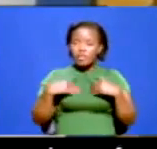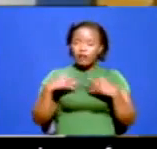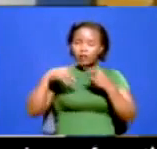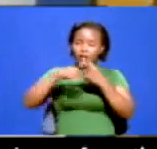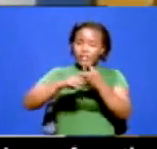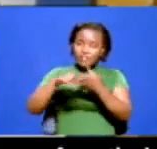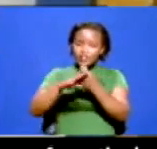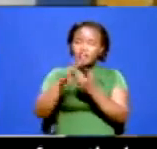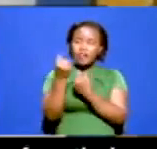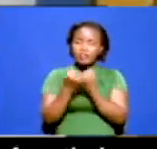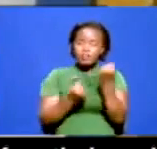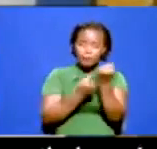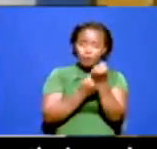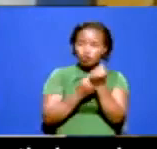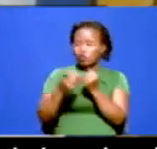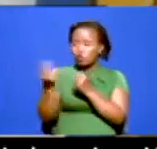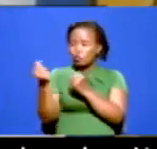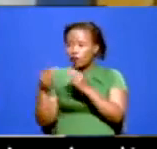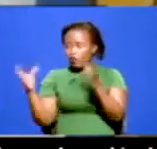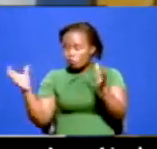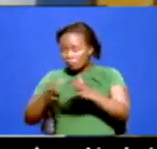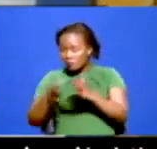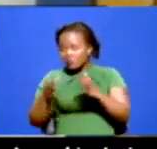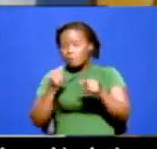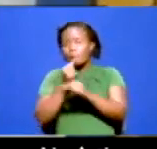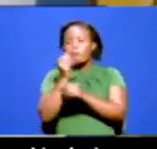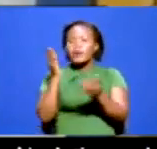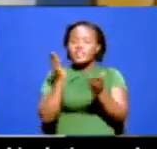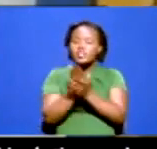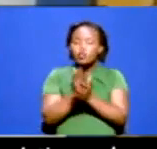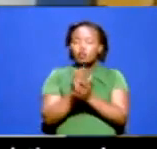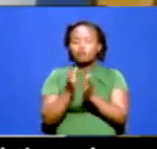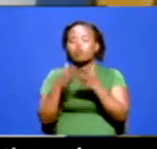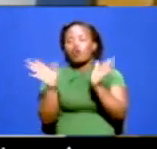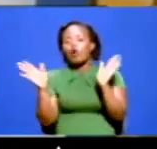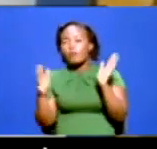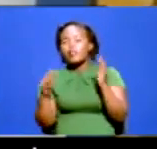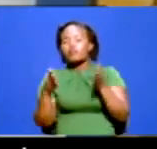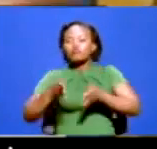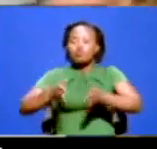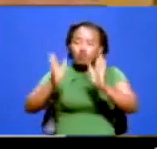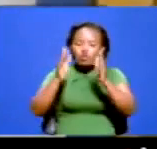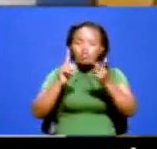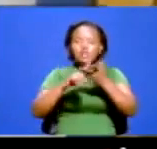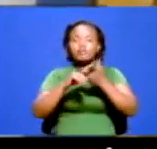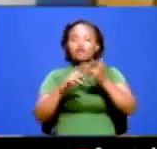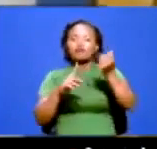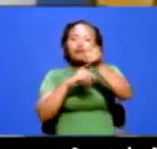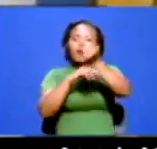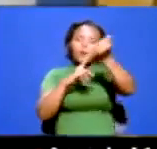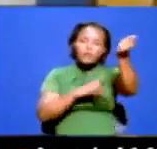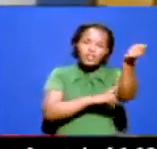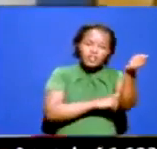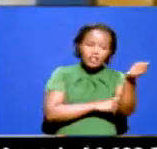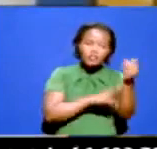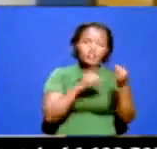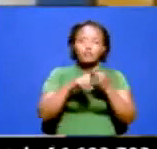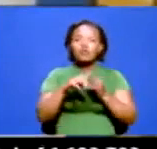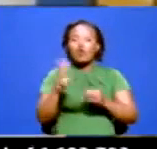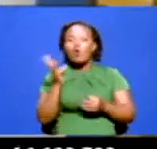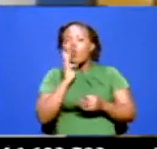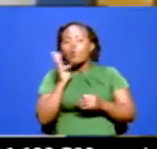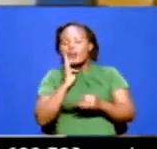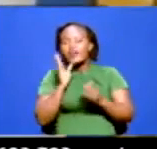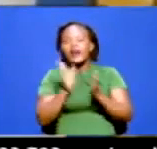fighting force, opening up roads, bridges, you know, digging water, you know, in the bushes